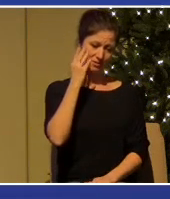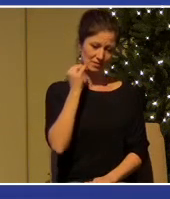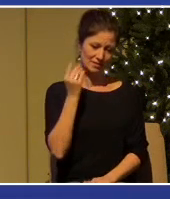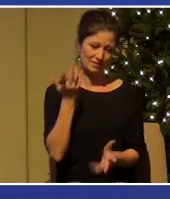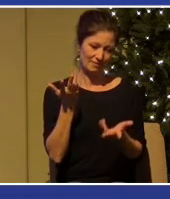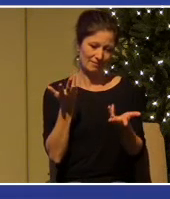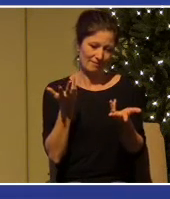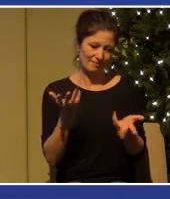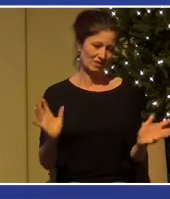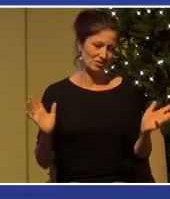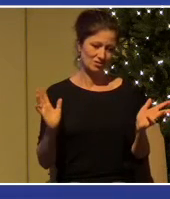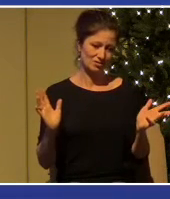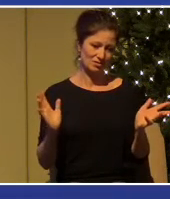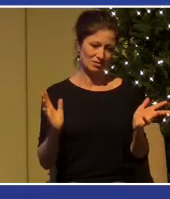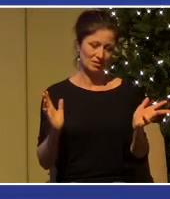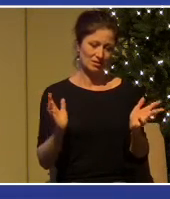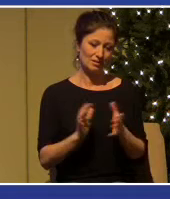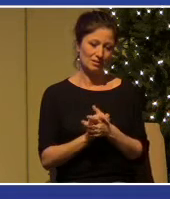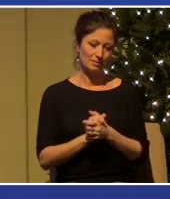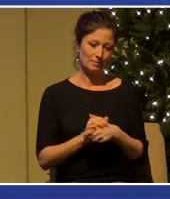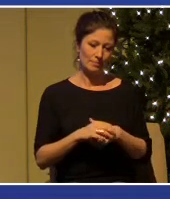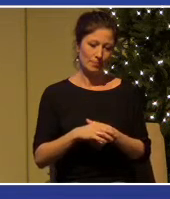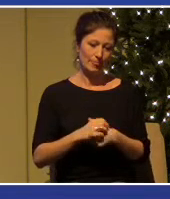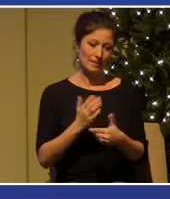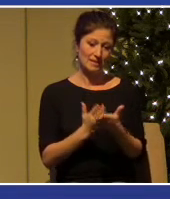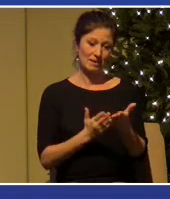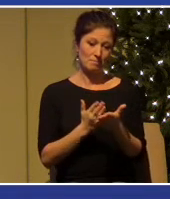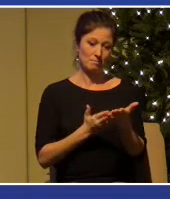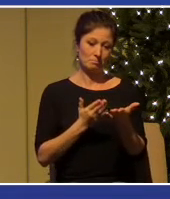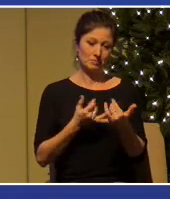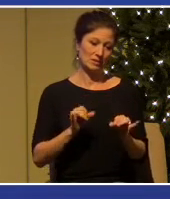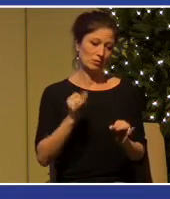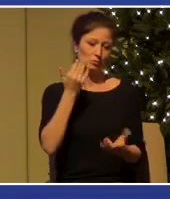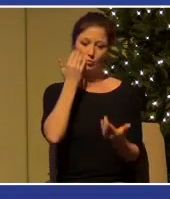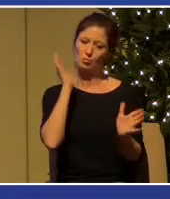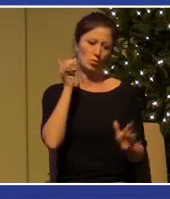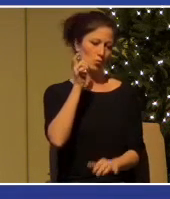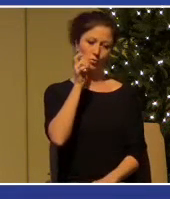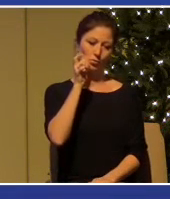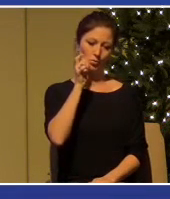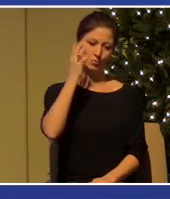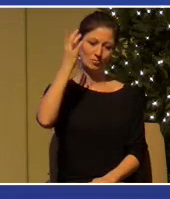There are among us people who do not know you as the God who comes.